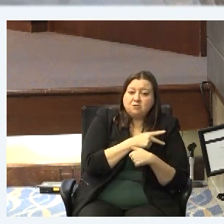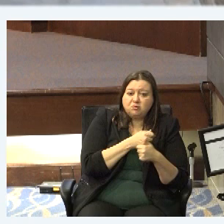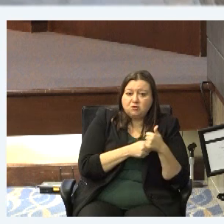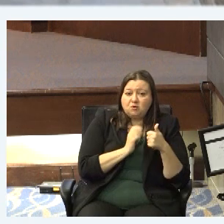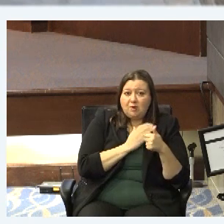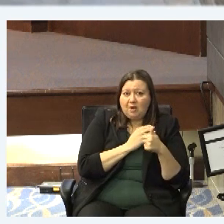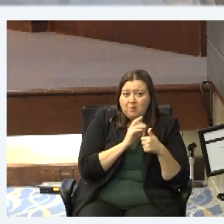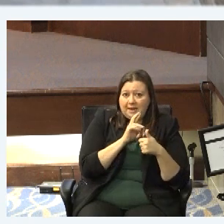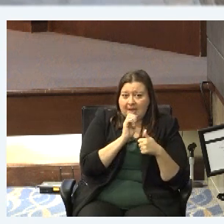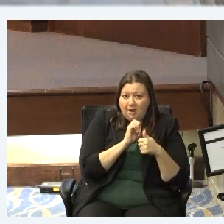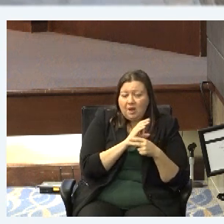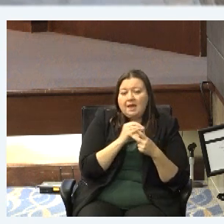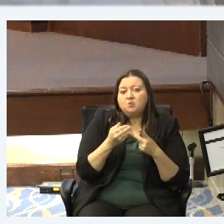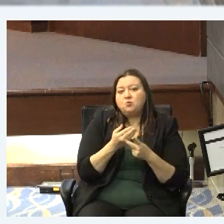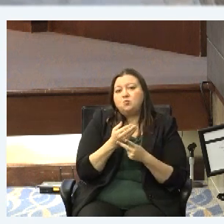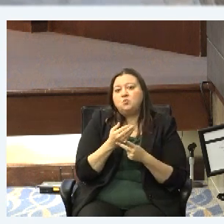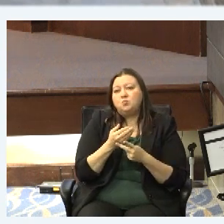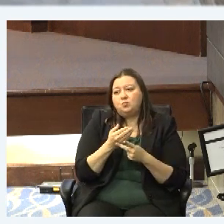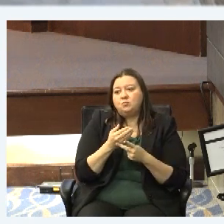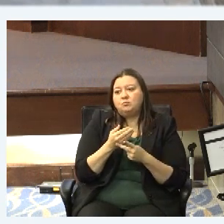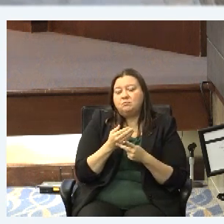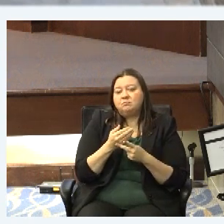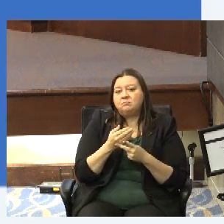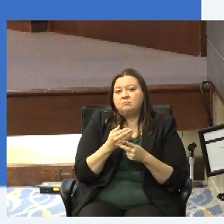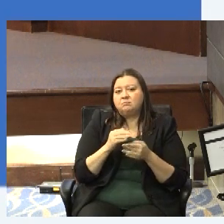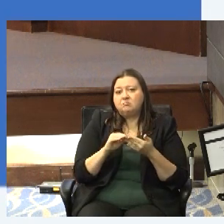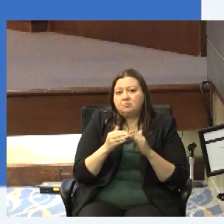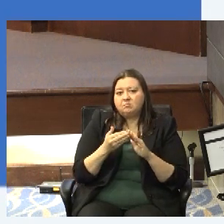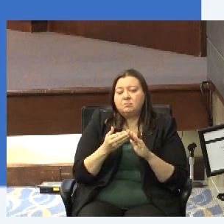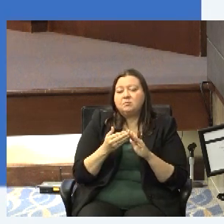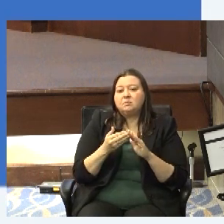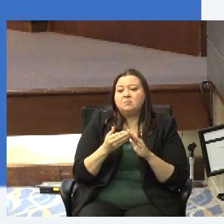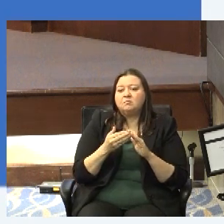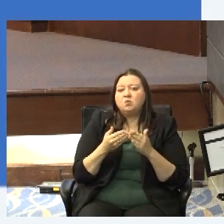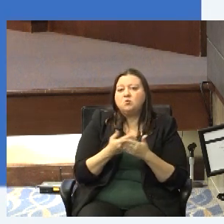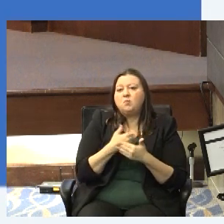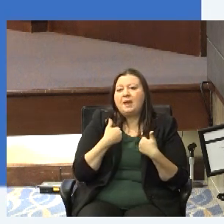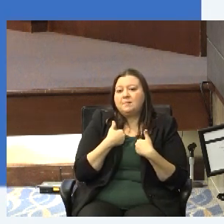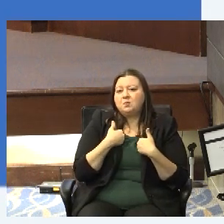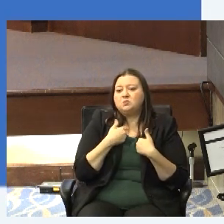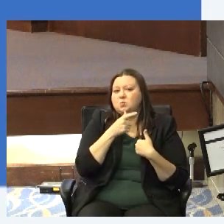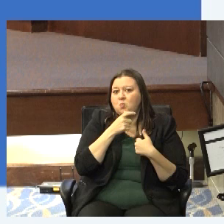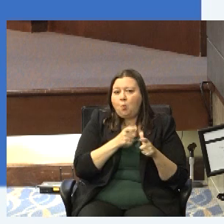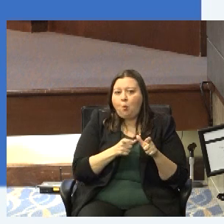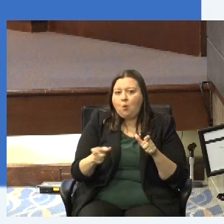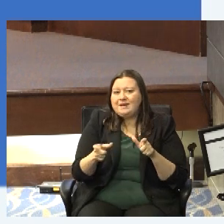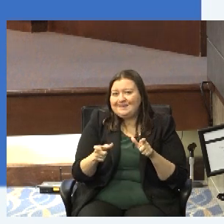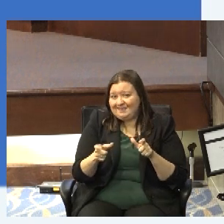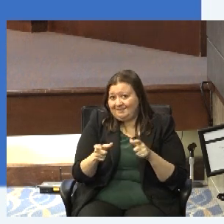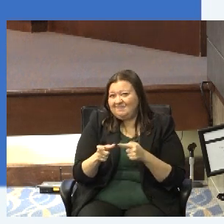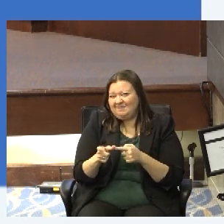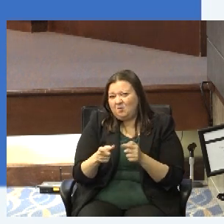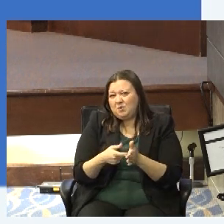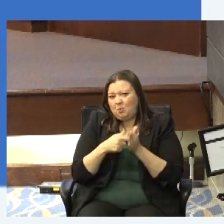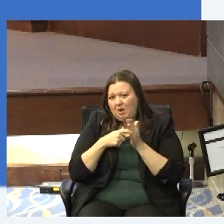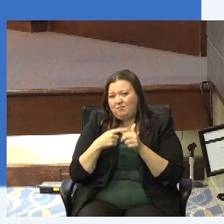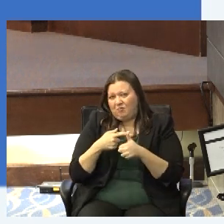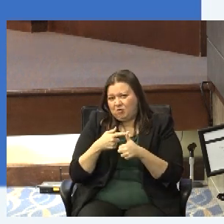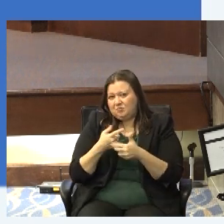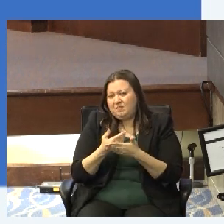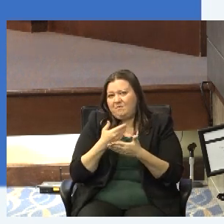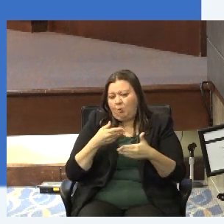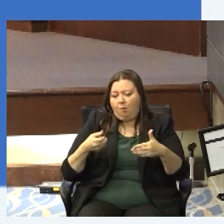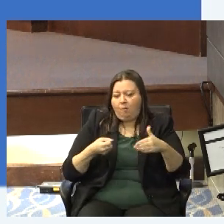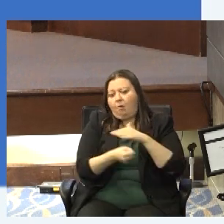care and new residents that are going under a quarantine procedure that is typical of